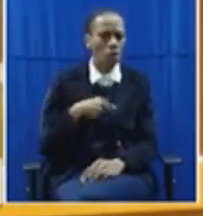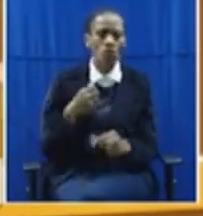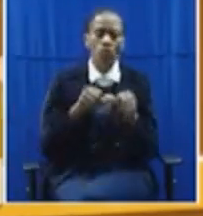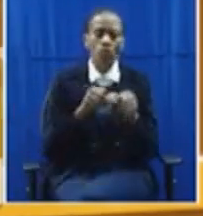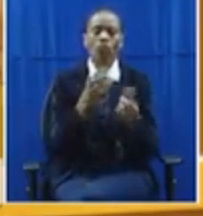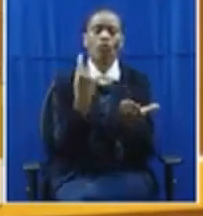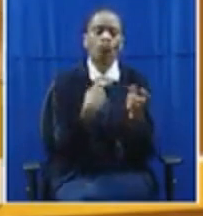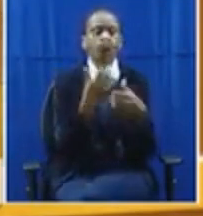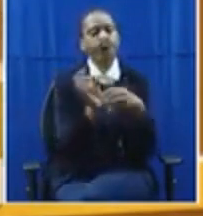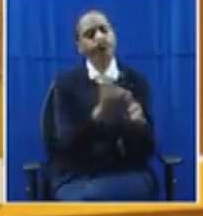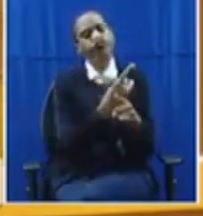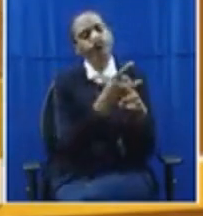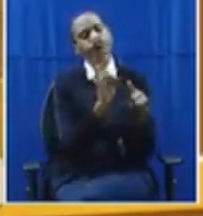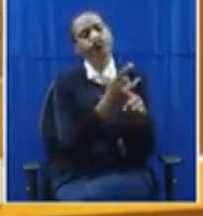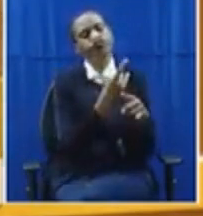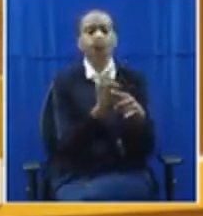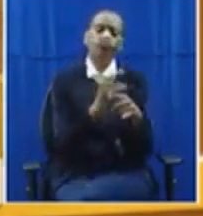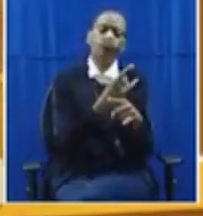conversations muffled